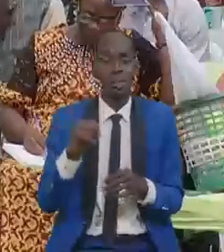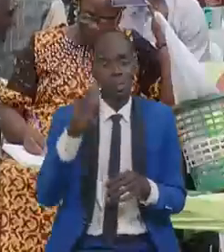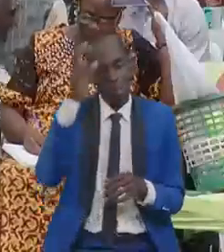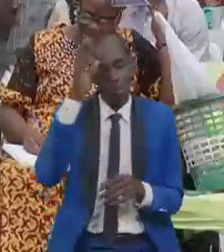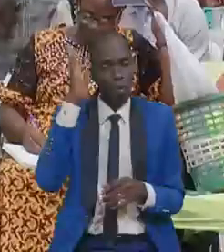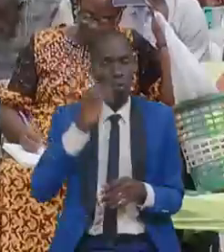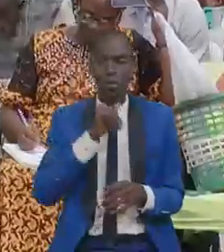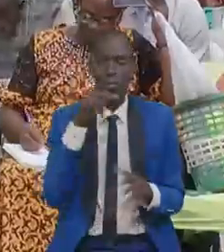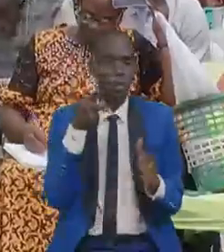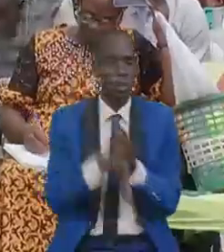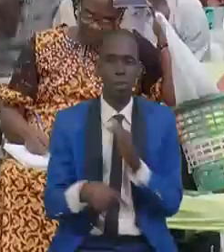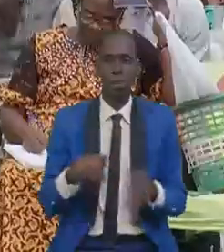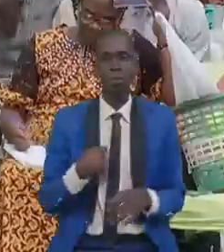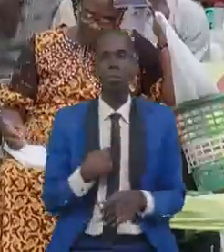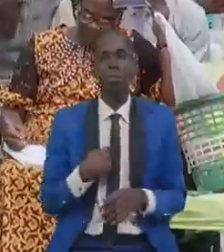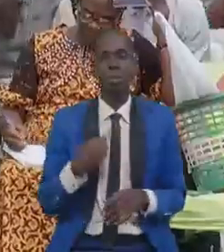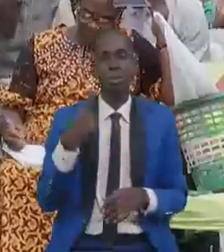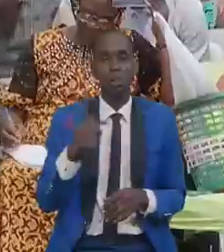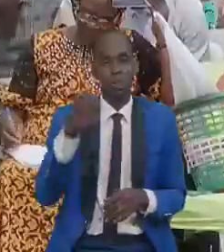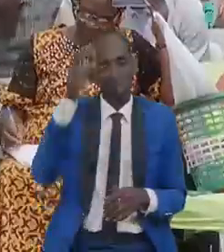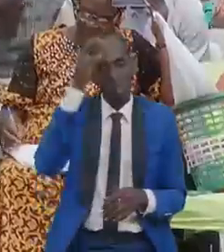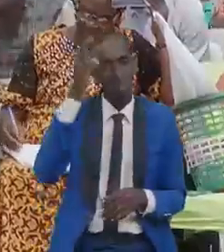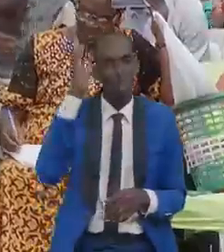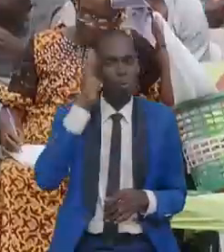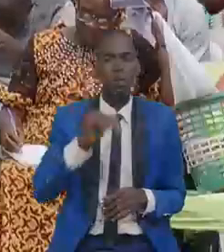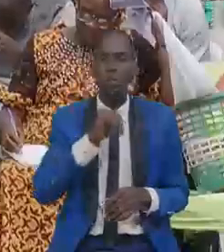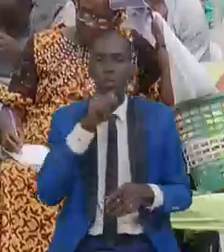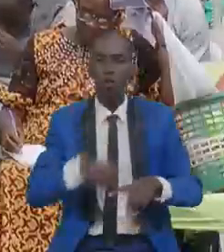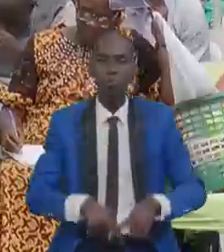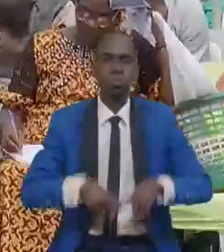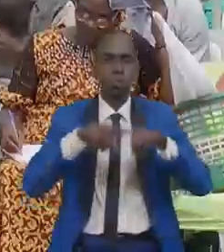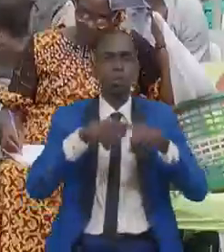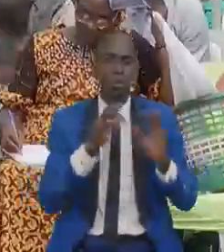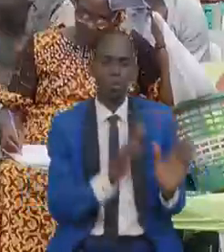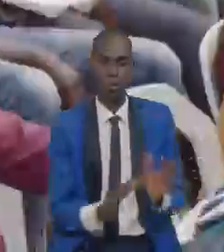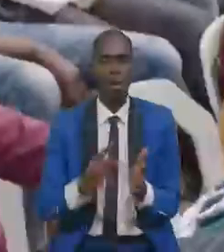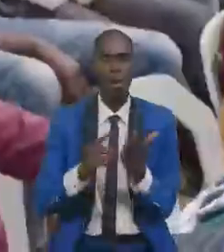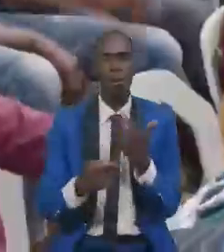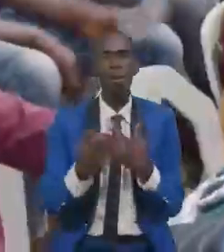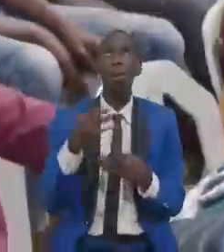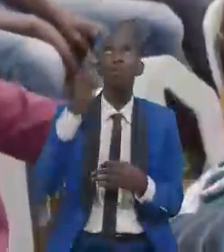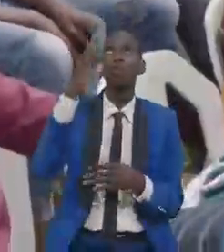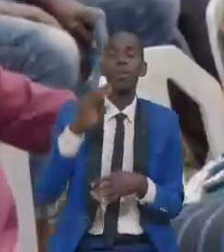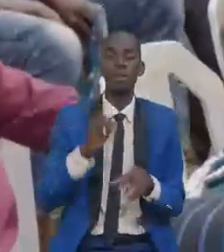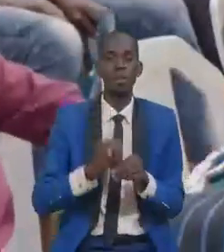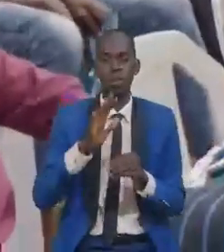He will not cut short the program, the plan of God in your life, in Jesus' name.